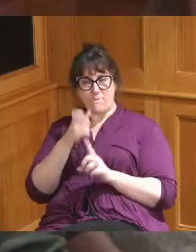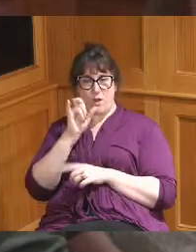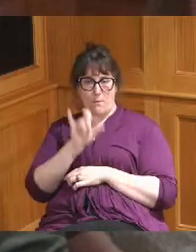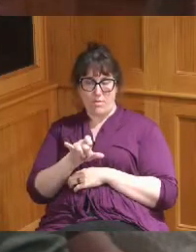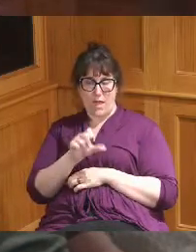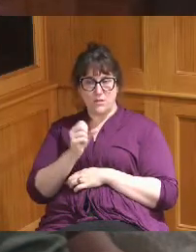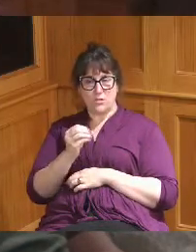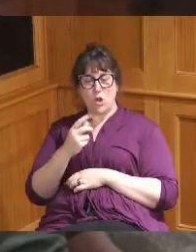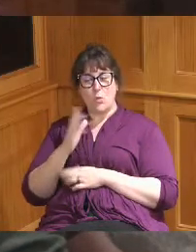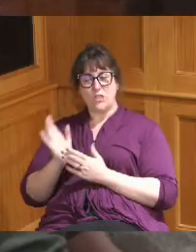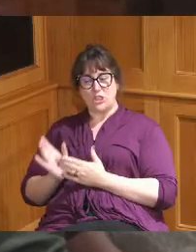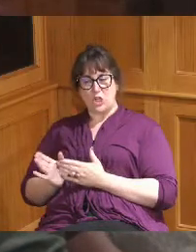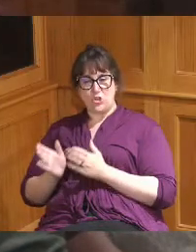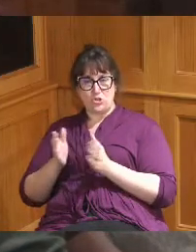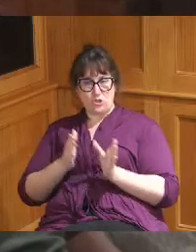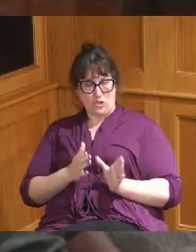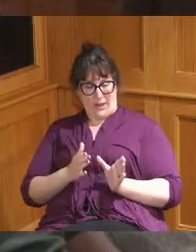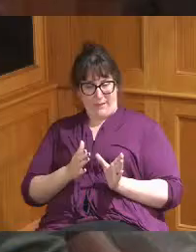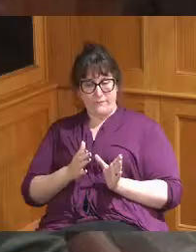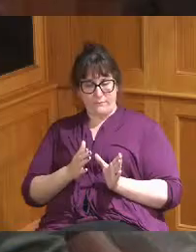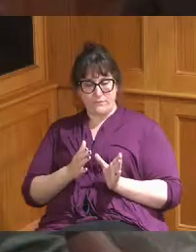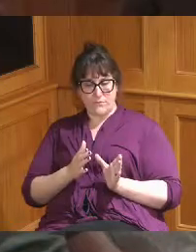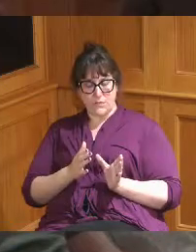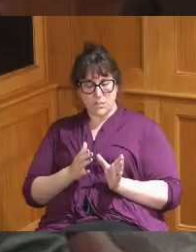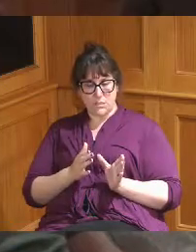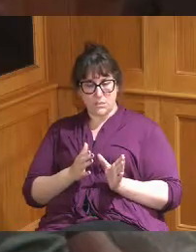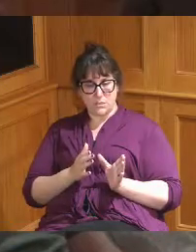it's a shift really in the